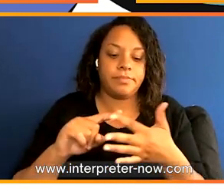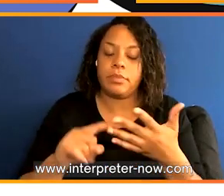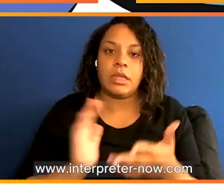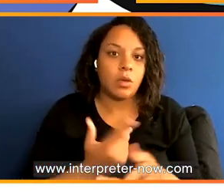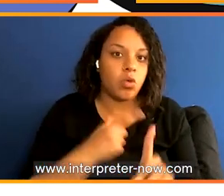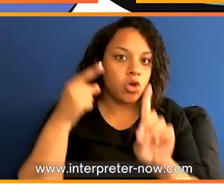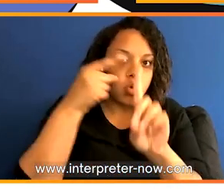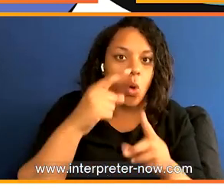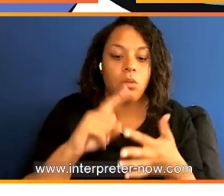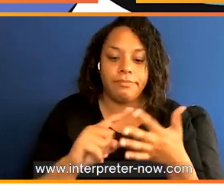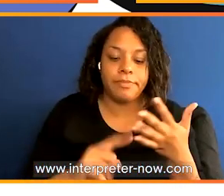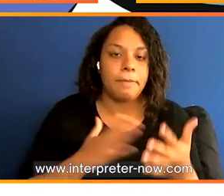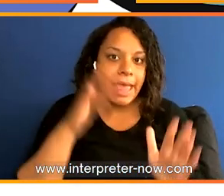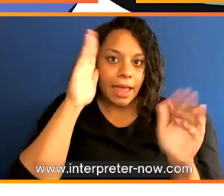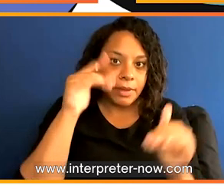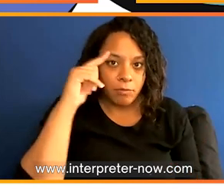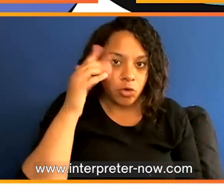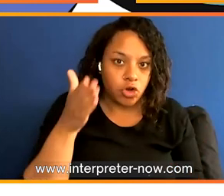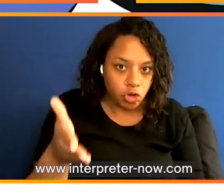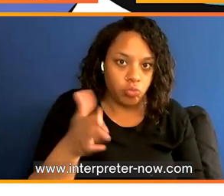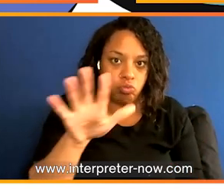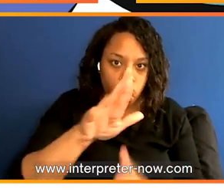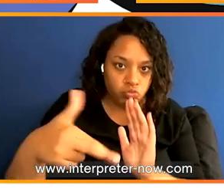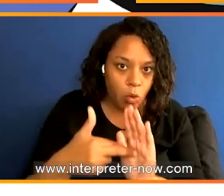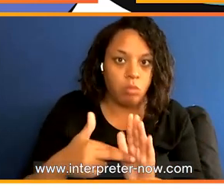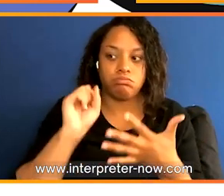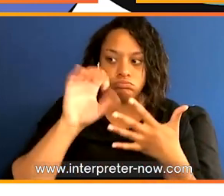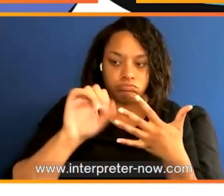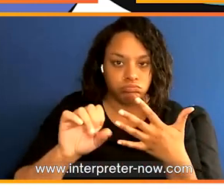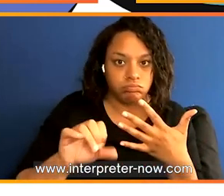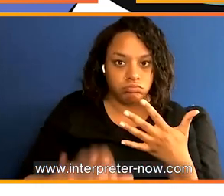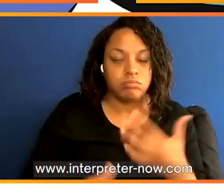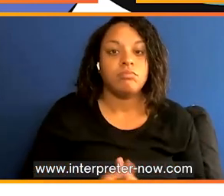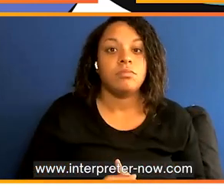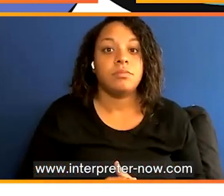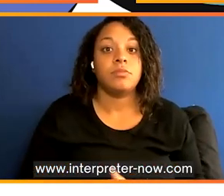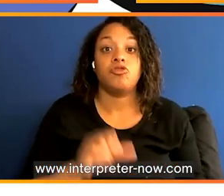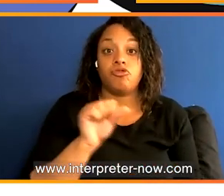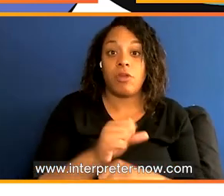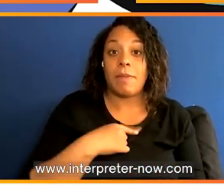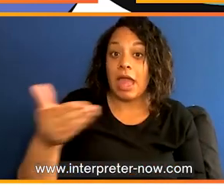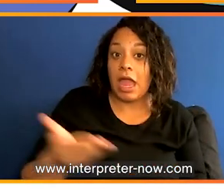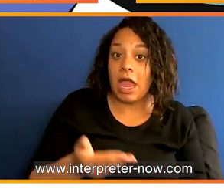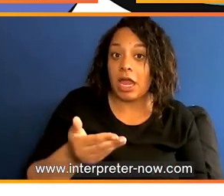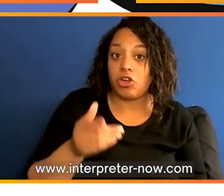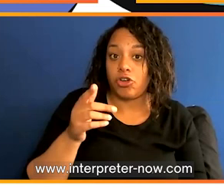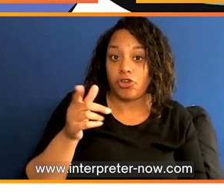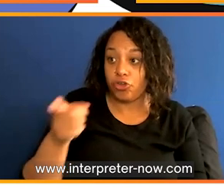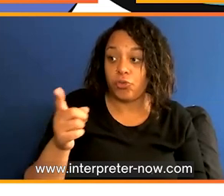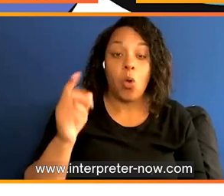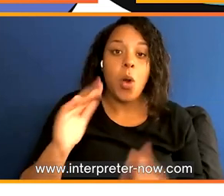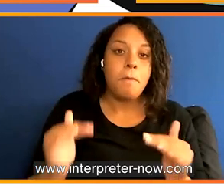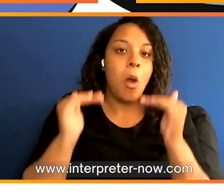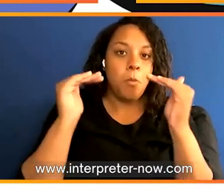give real clarity around, here's, you know, the goals and the expectations that I have for you in your